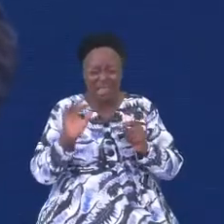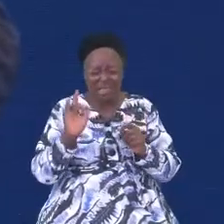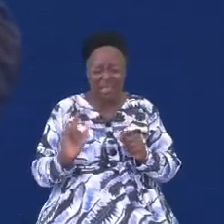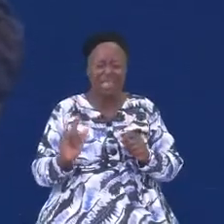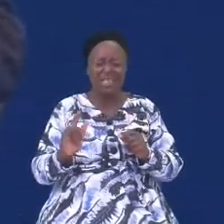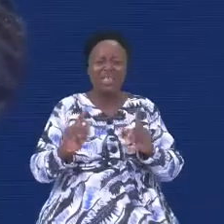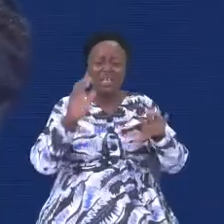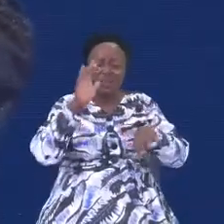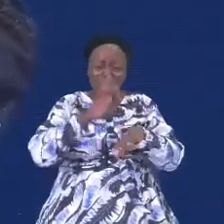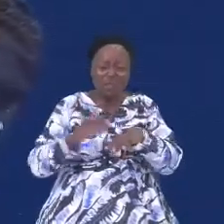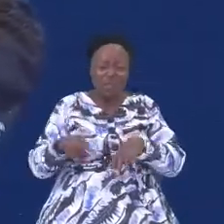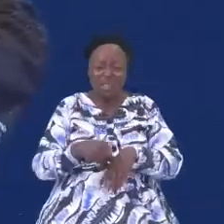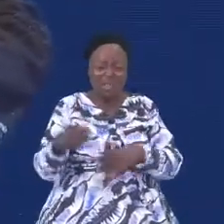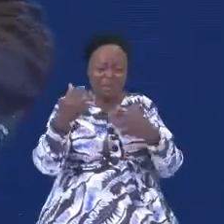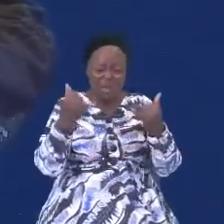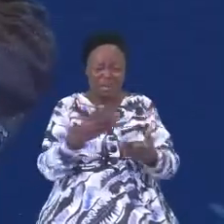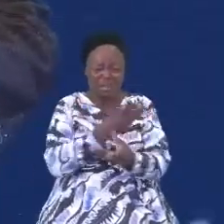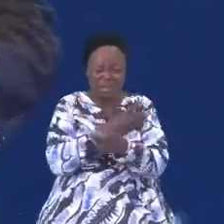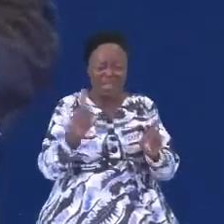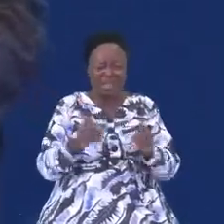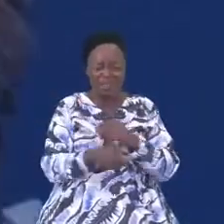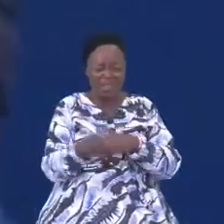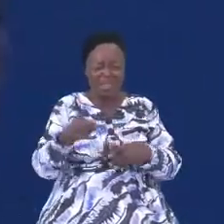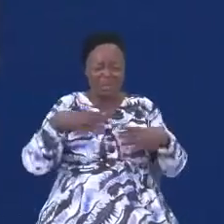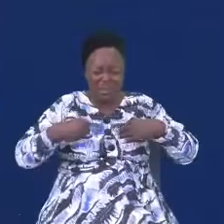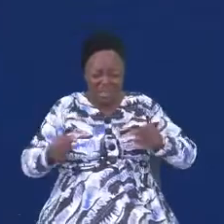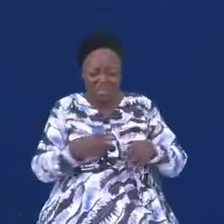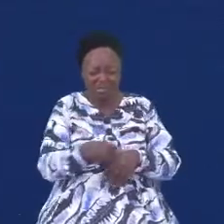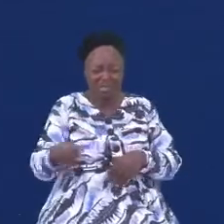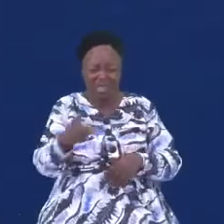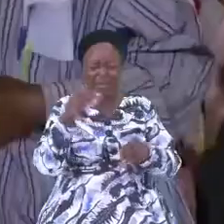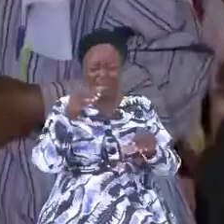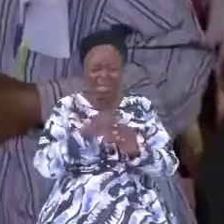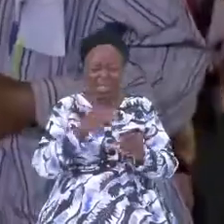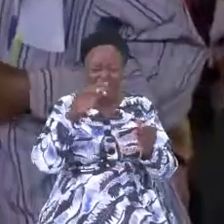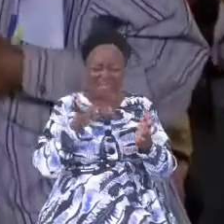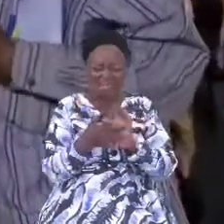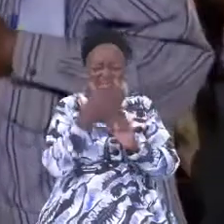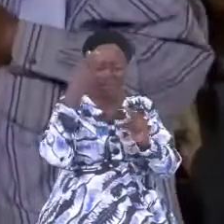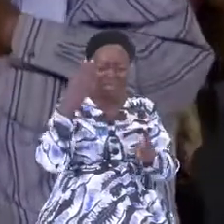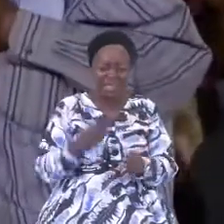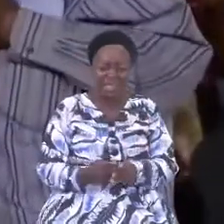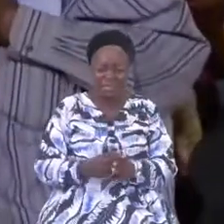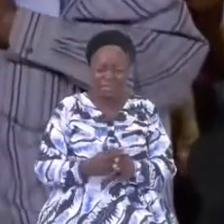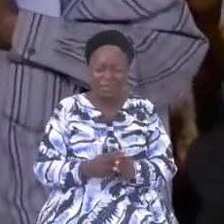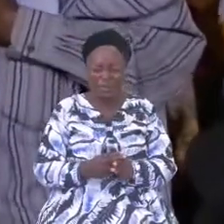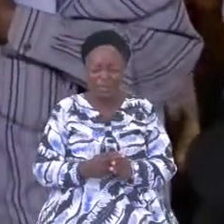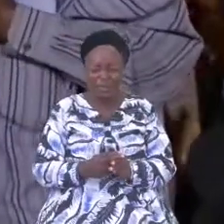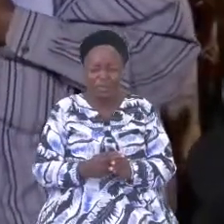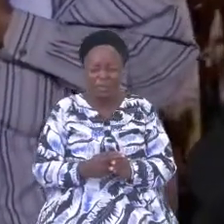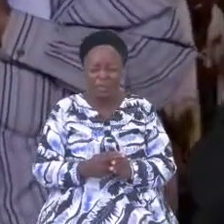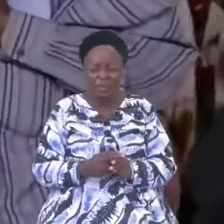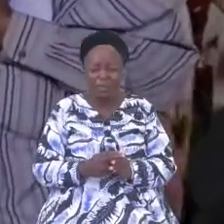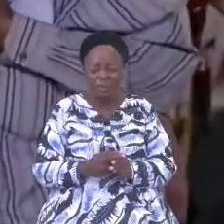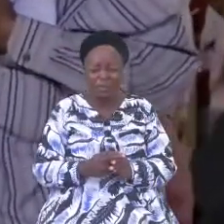now, deliver them, heal them in Jesus' name.